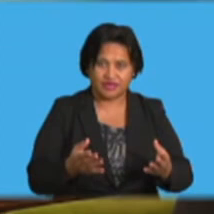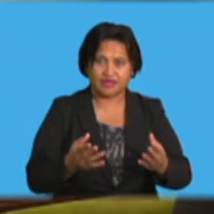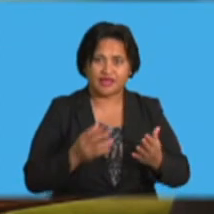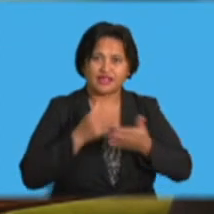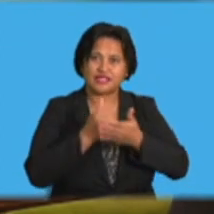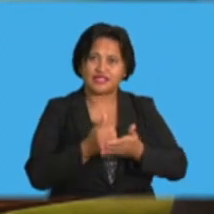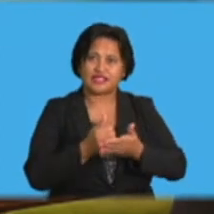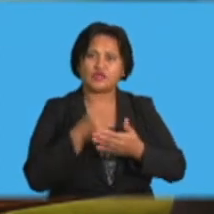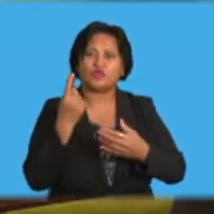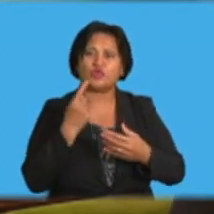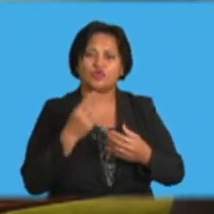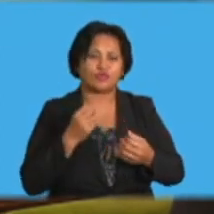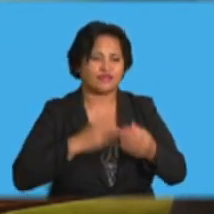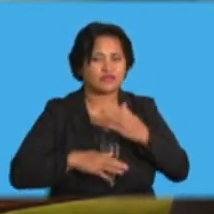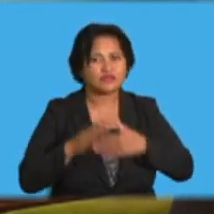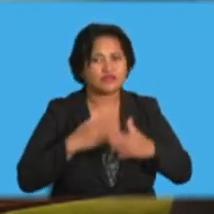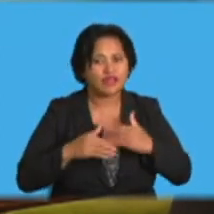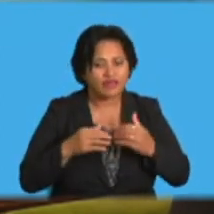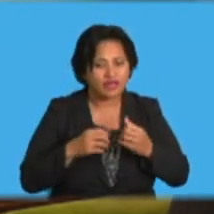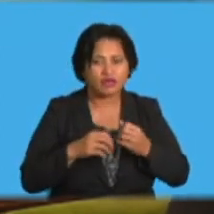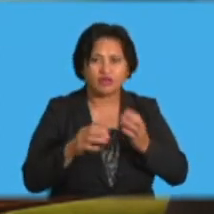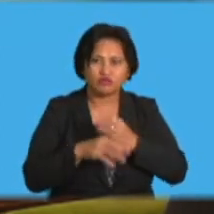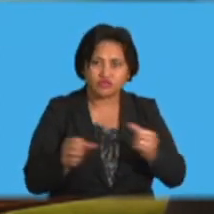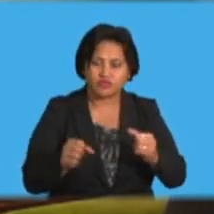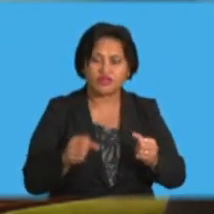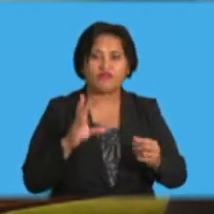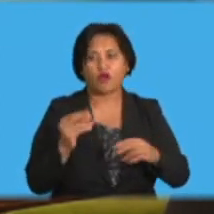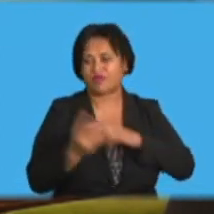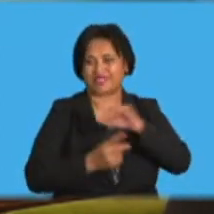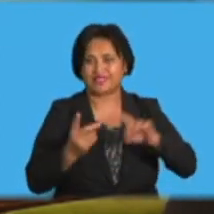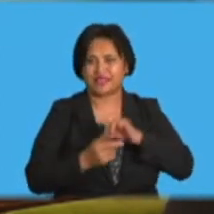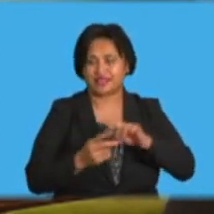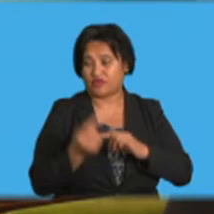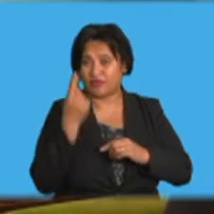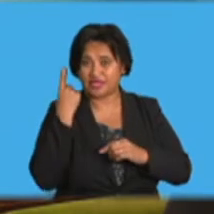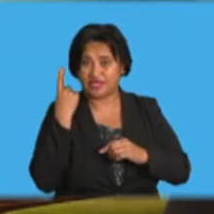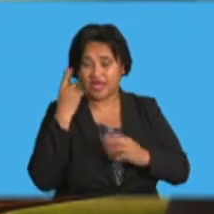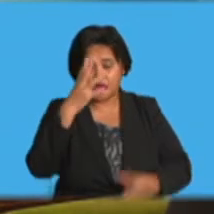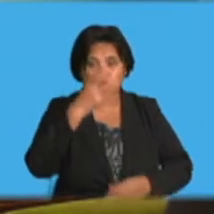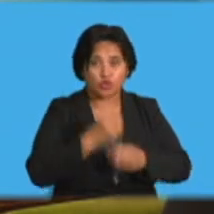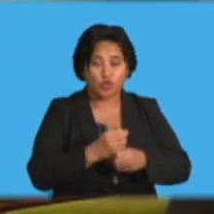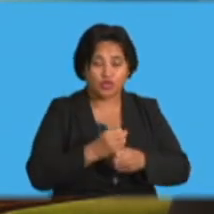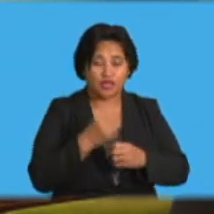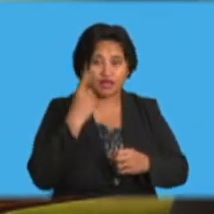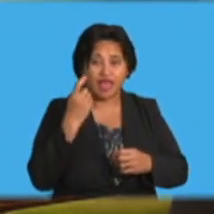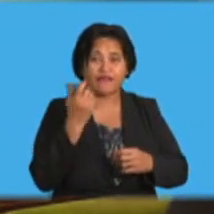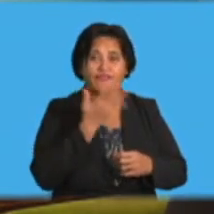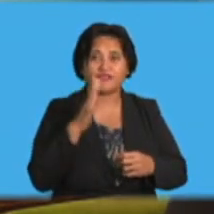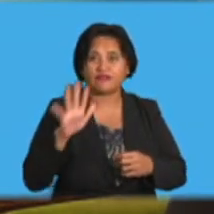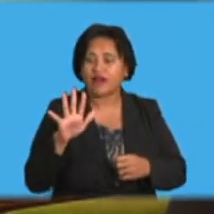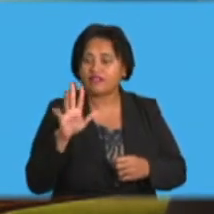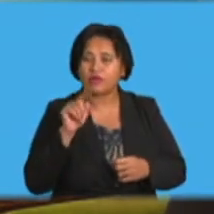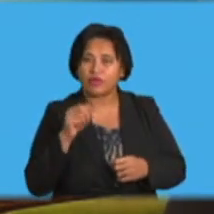suffered losses, damage in the recent disasters. As of yesterday, total assistance provided under Care for Fiji stood at $55.3